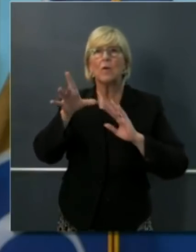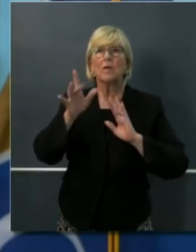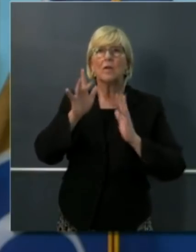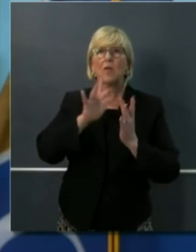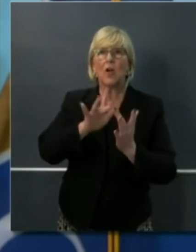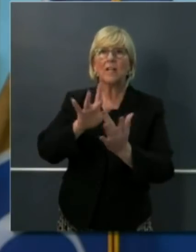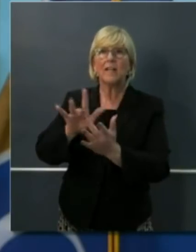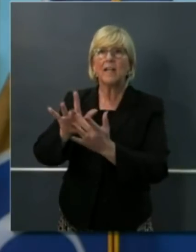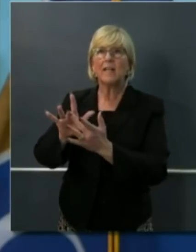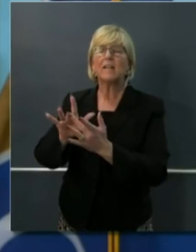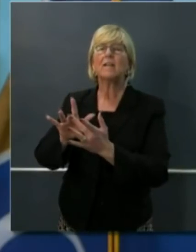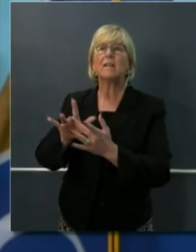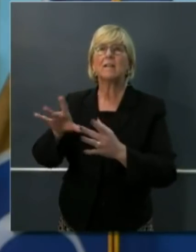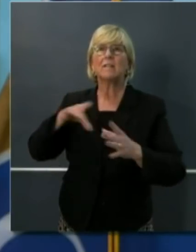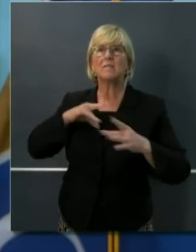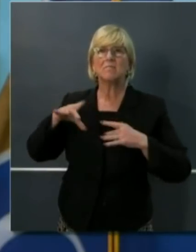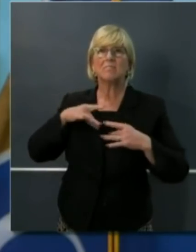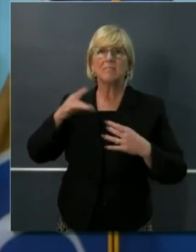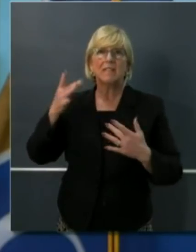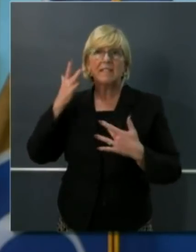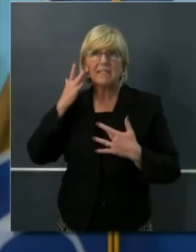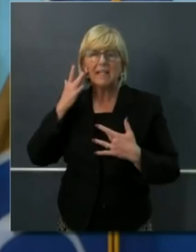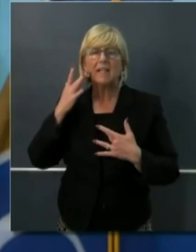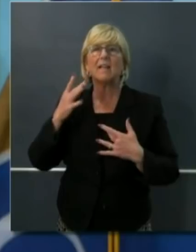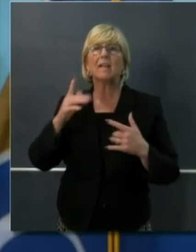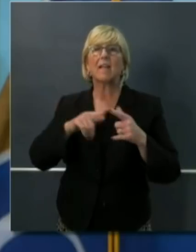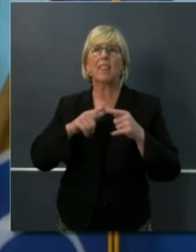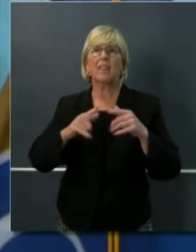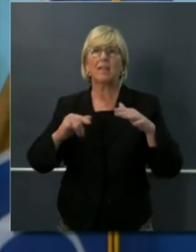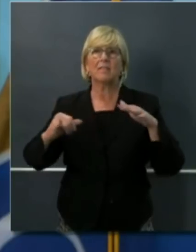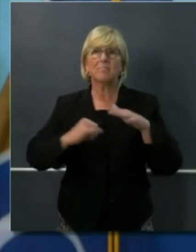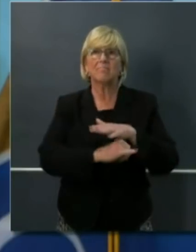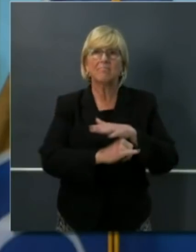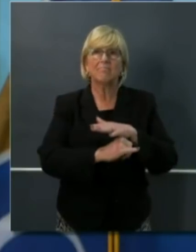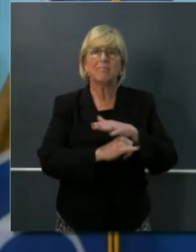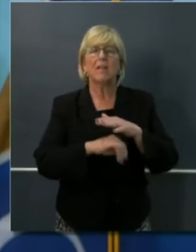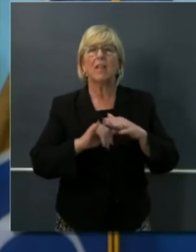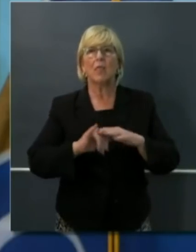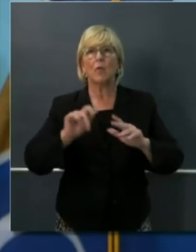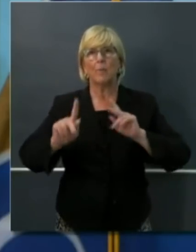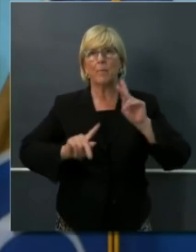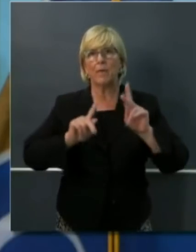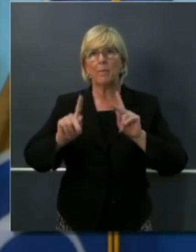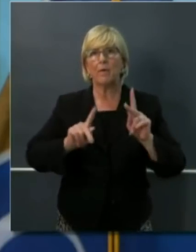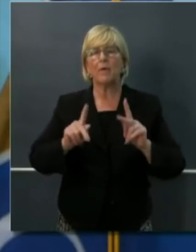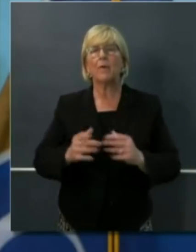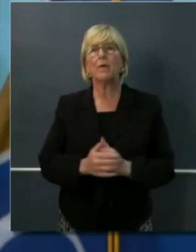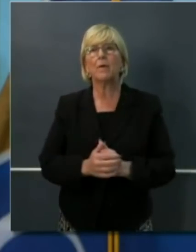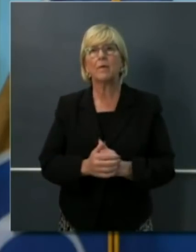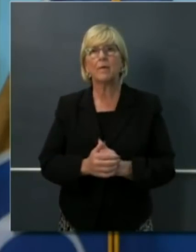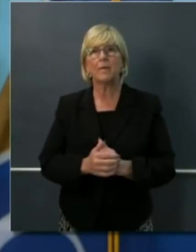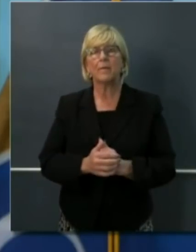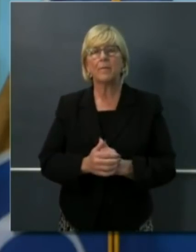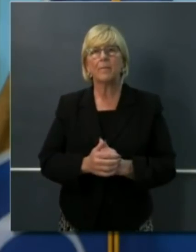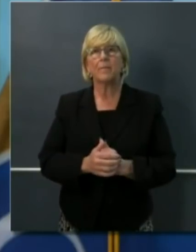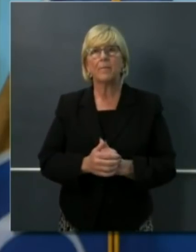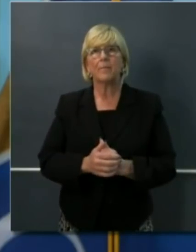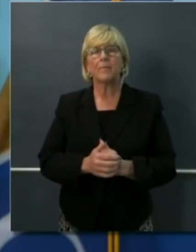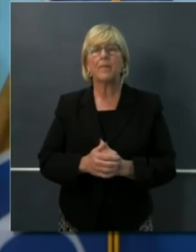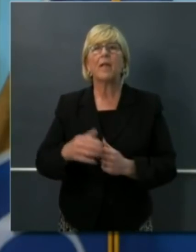hard work of isolating individuals and then potentially quarantine individuals and addressing from a